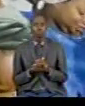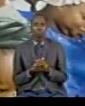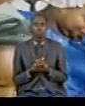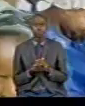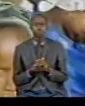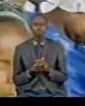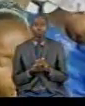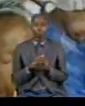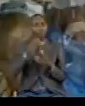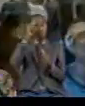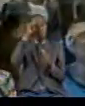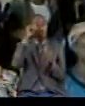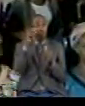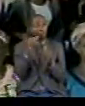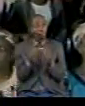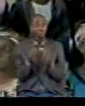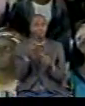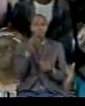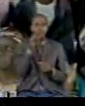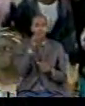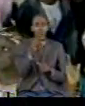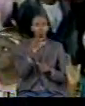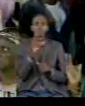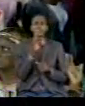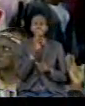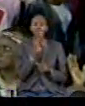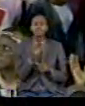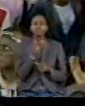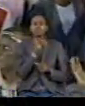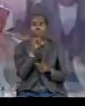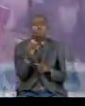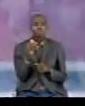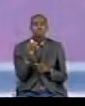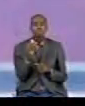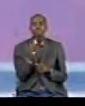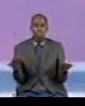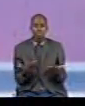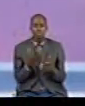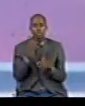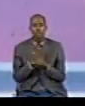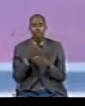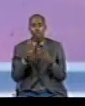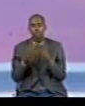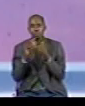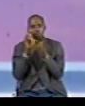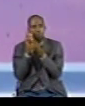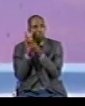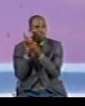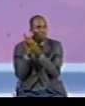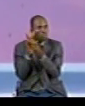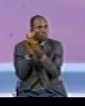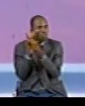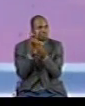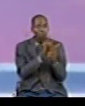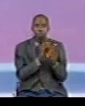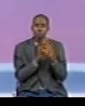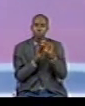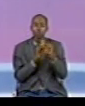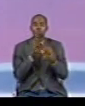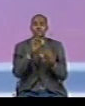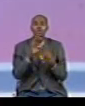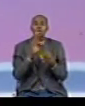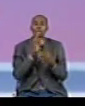Remember, you are not a spectator. You are a partaker tonight. You'll